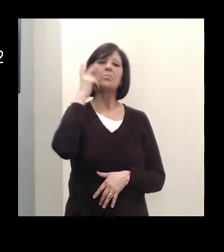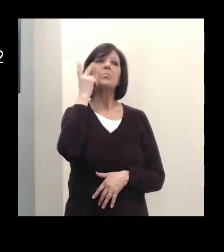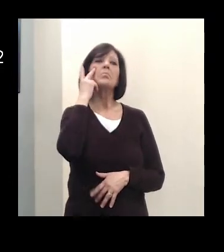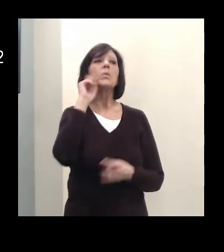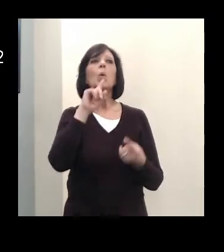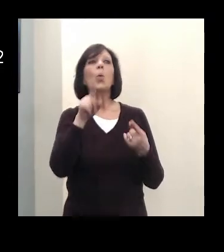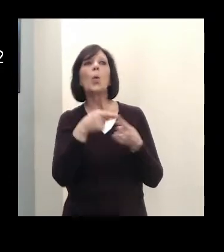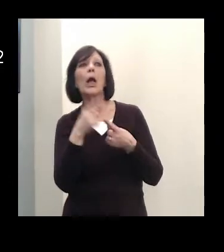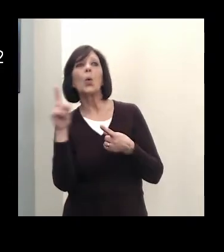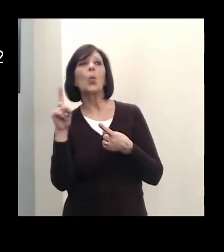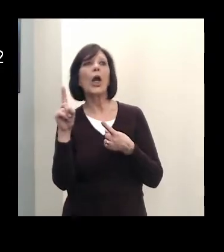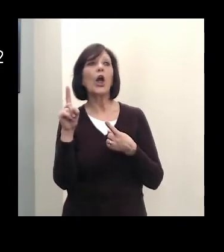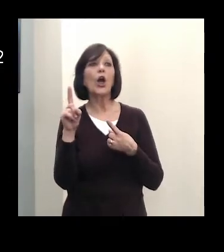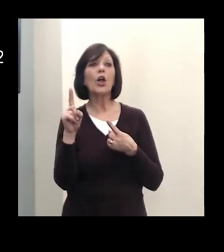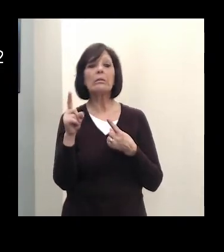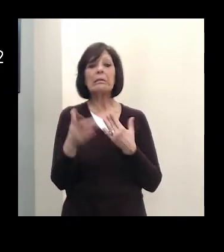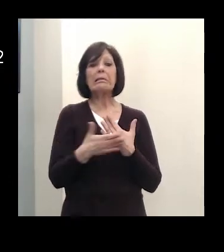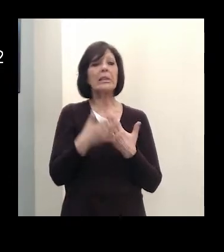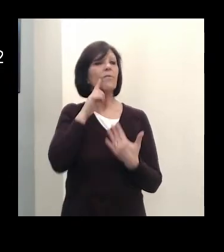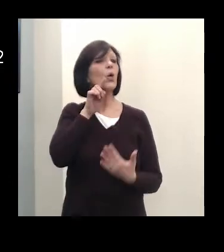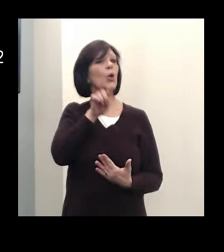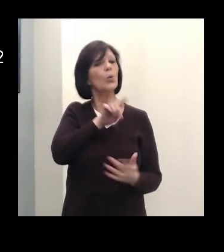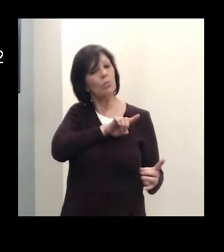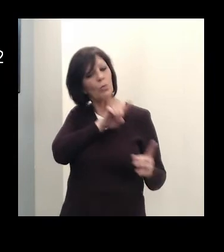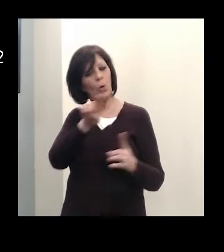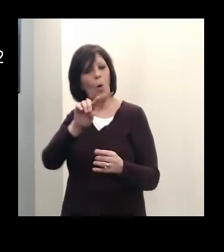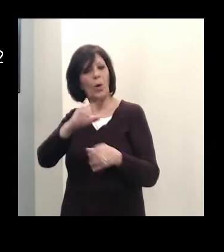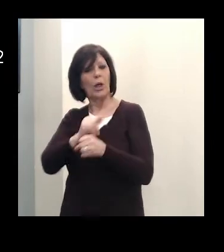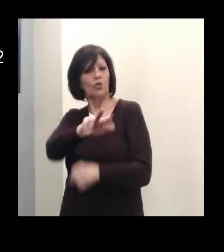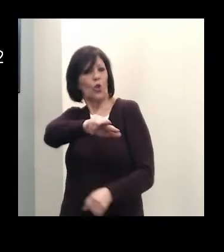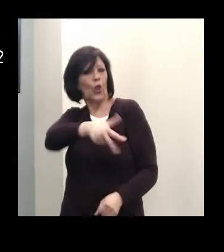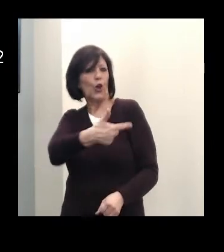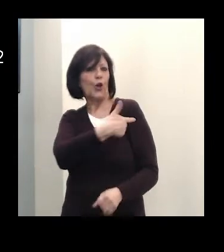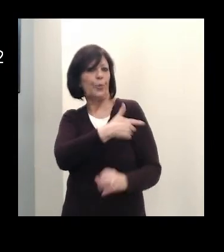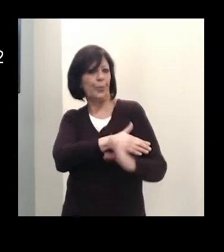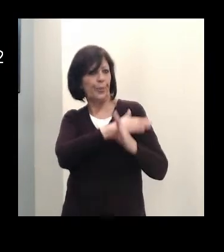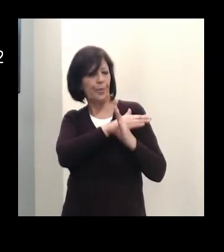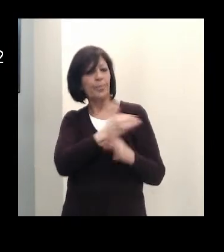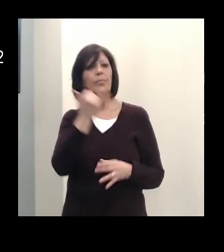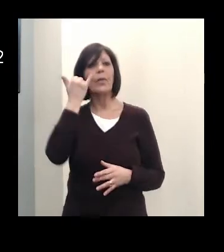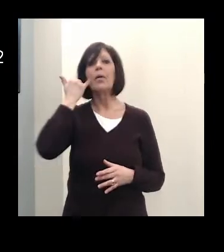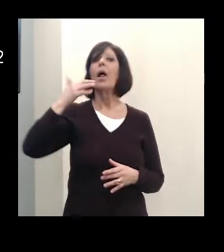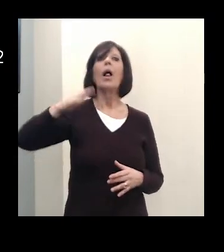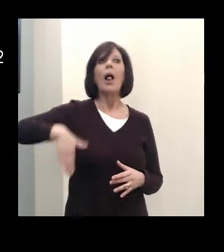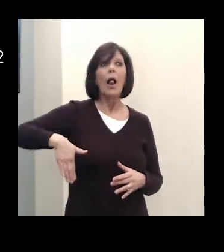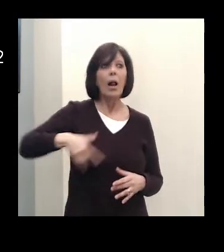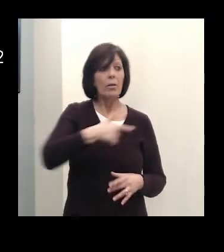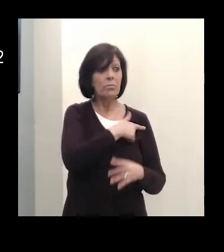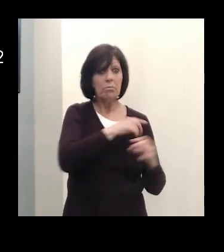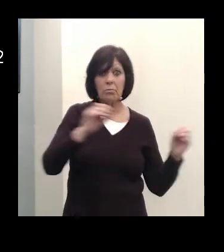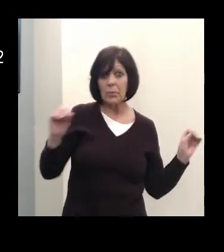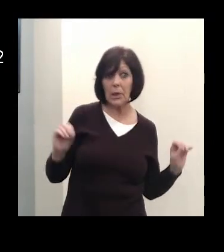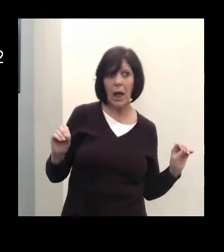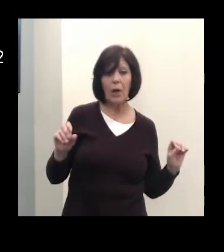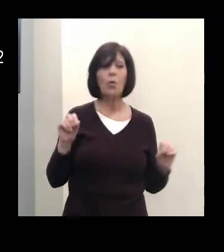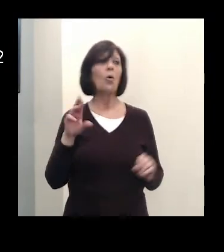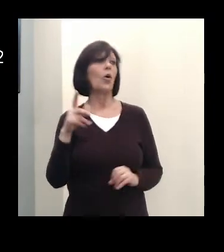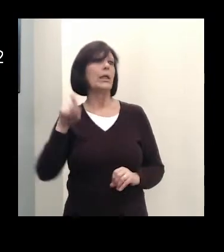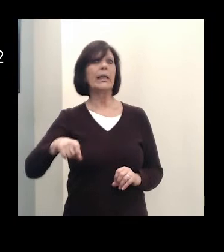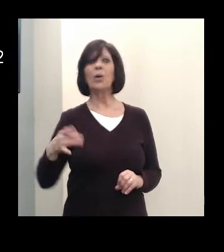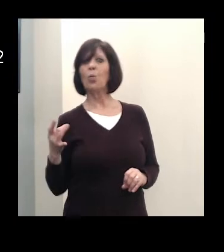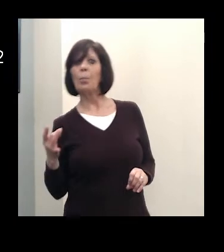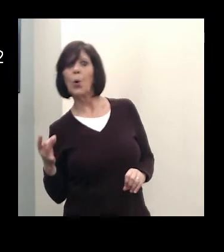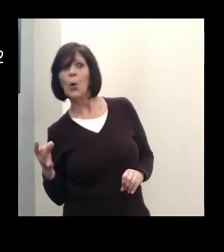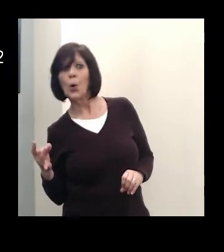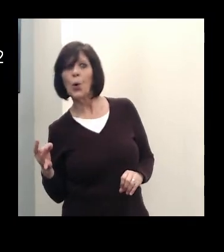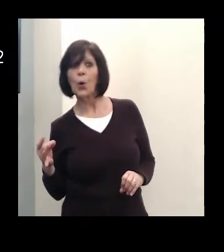where is most convenient for you to get a booster dose. If you haven't started your series yet, or you need one more dose and then